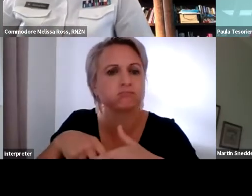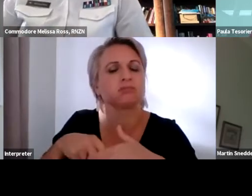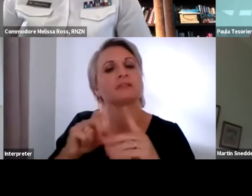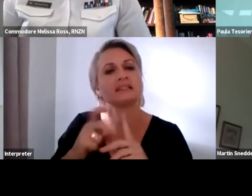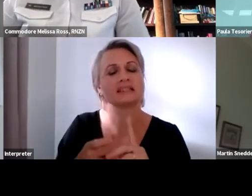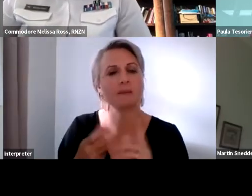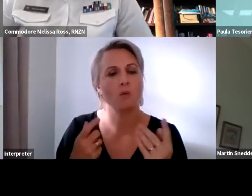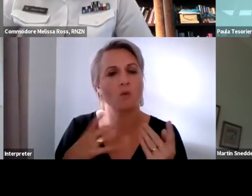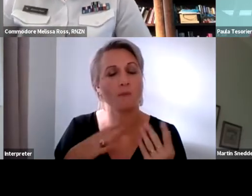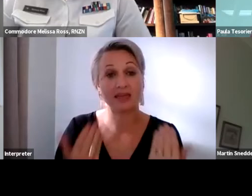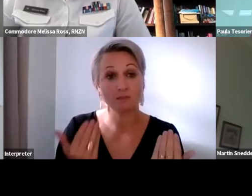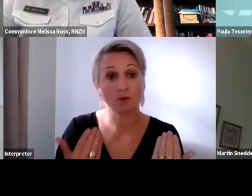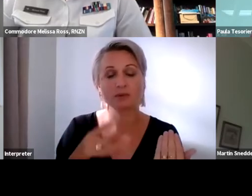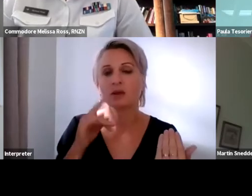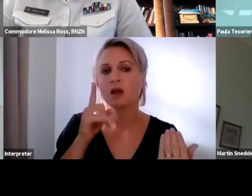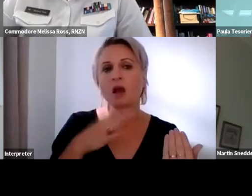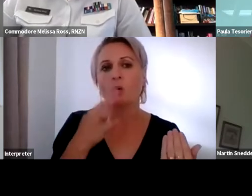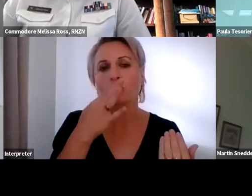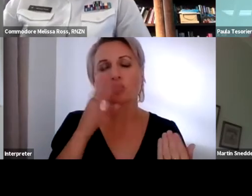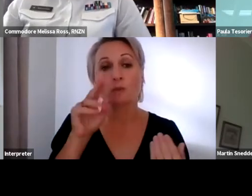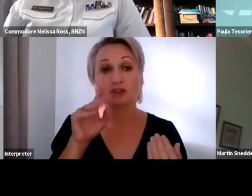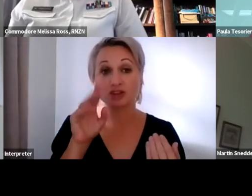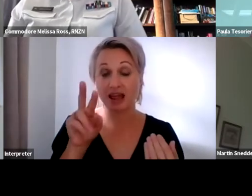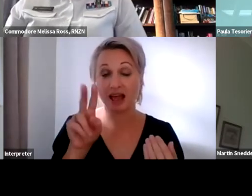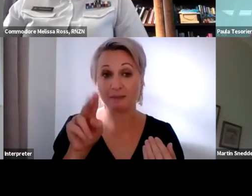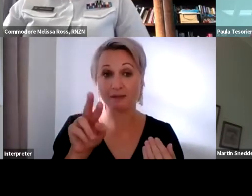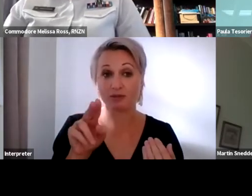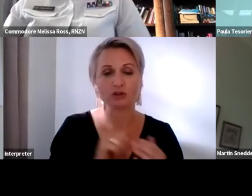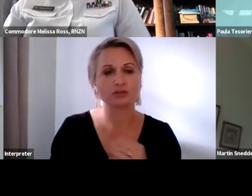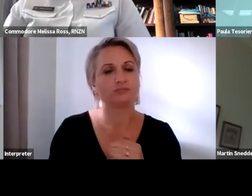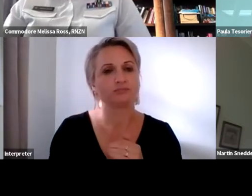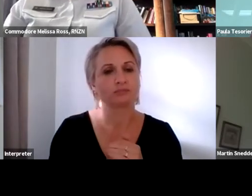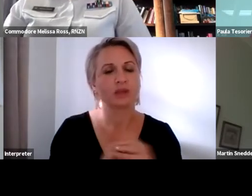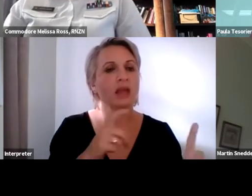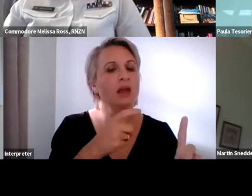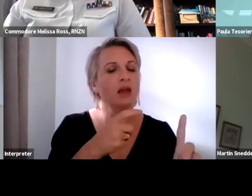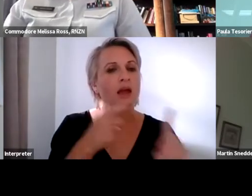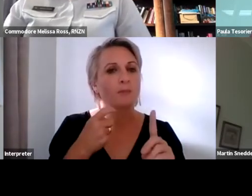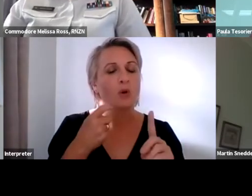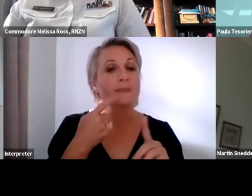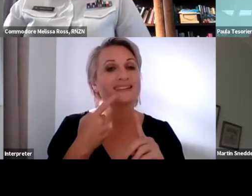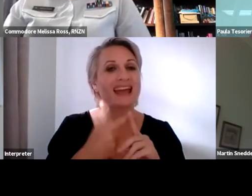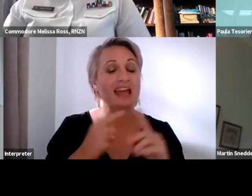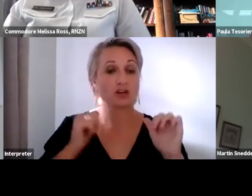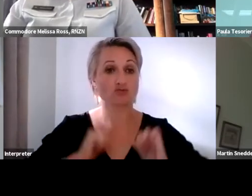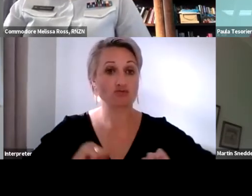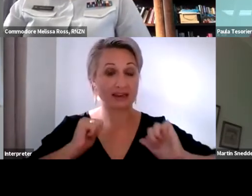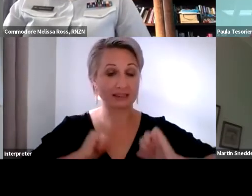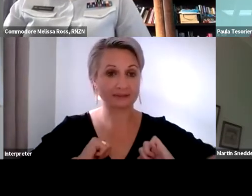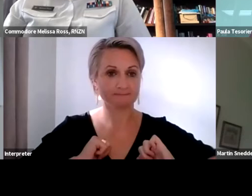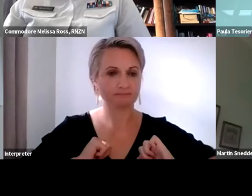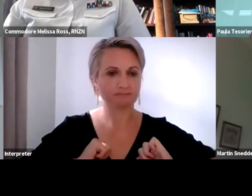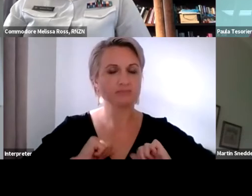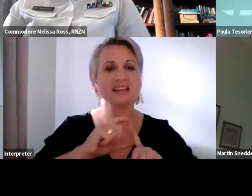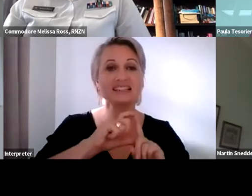on a couple of those. Firstly, around employment, education, and training. Disabled women are the most marginalized